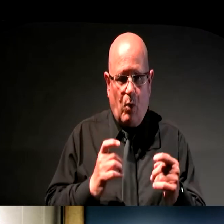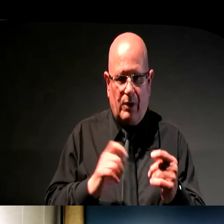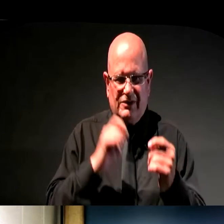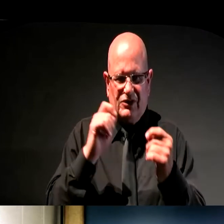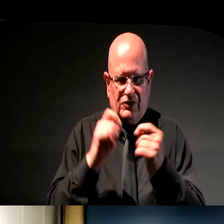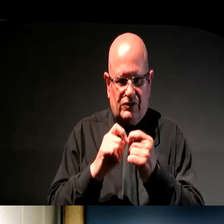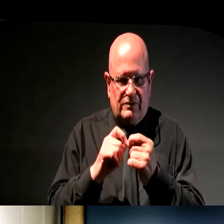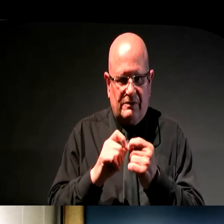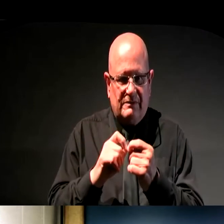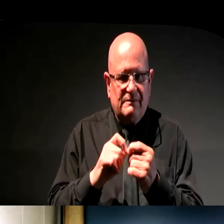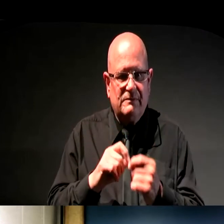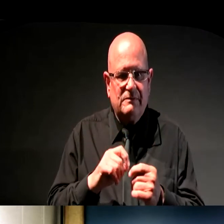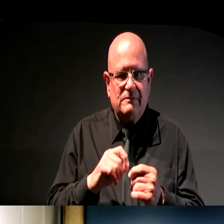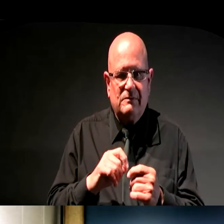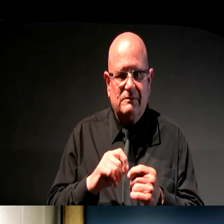behaviors.